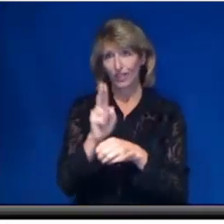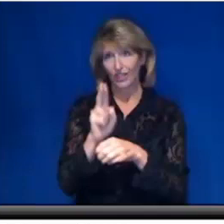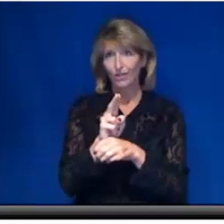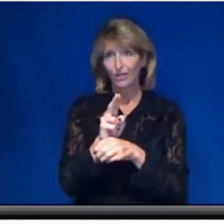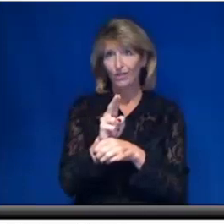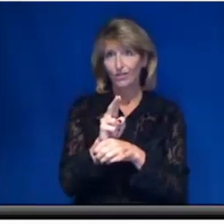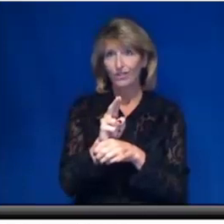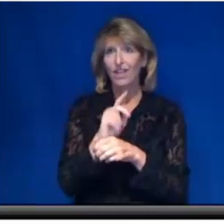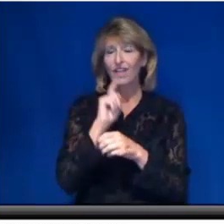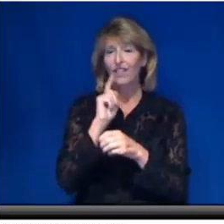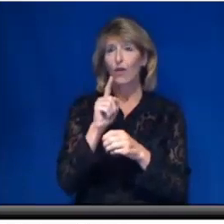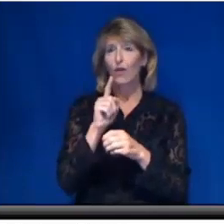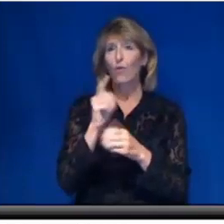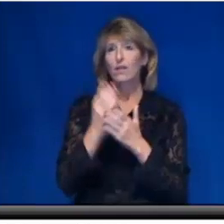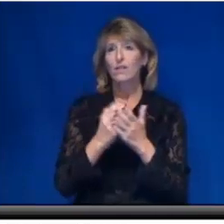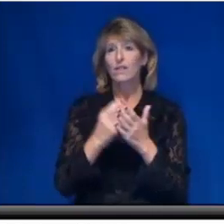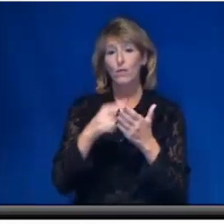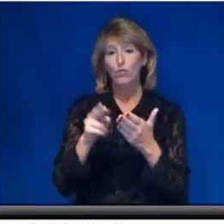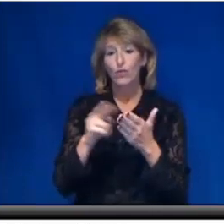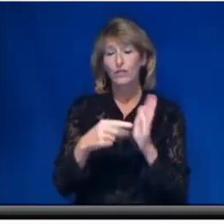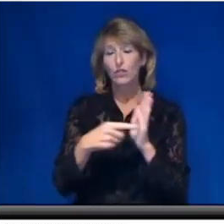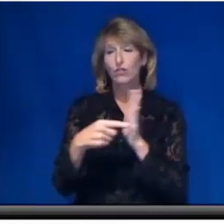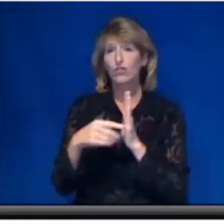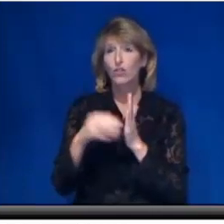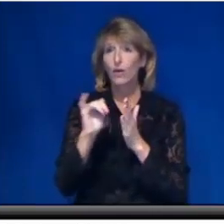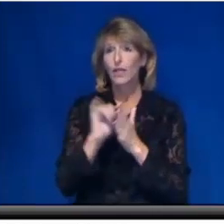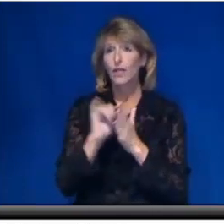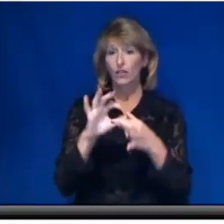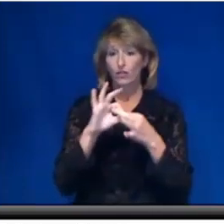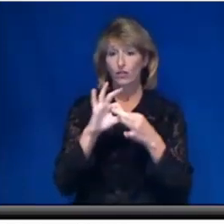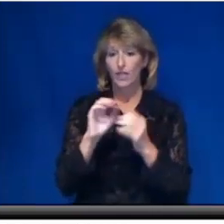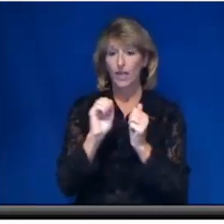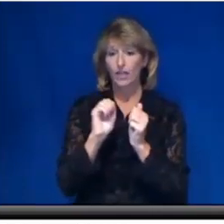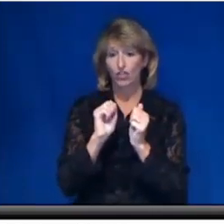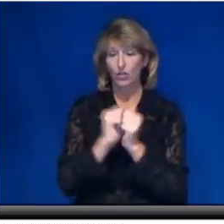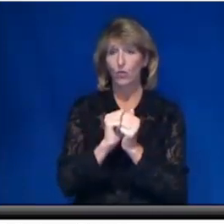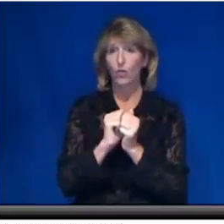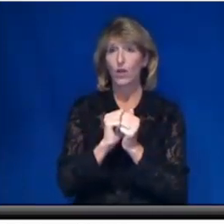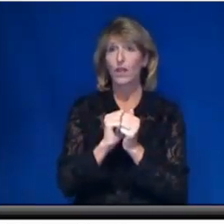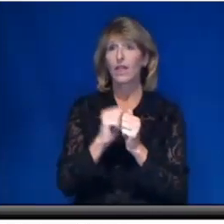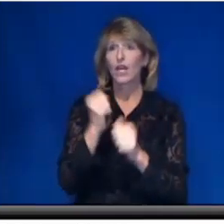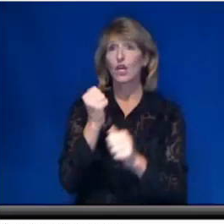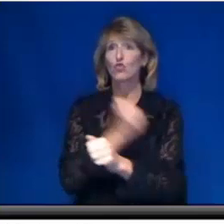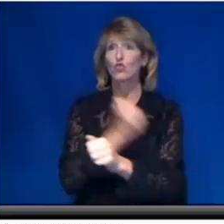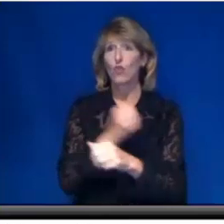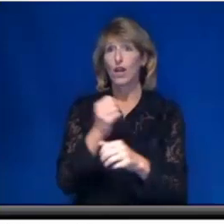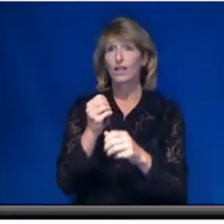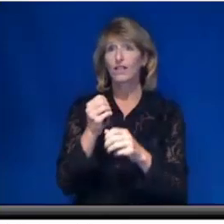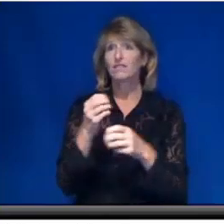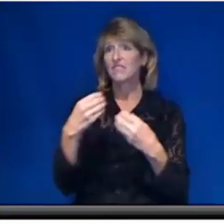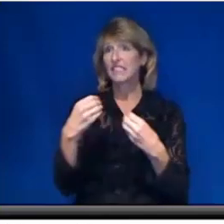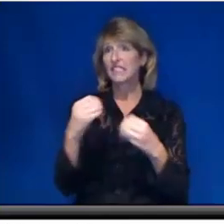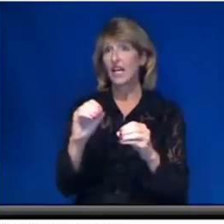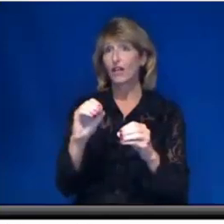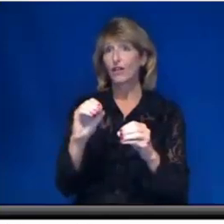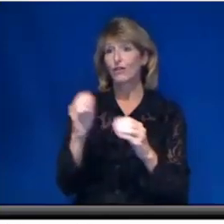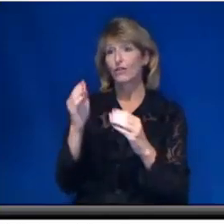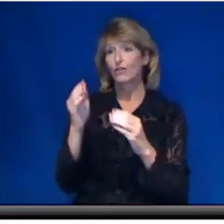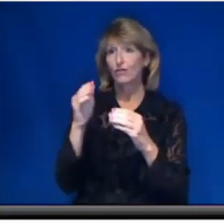reason, often students begin to use. Some research shows related to drug